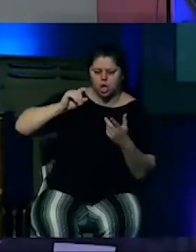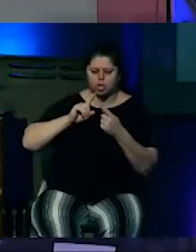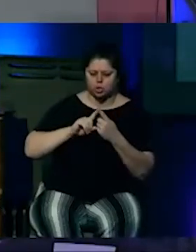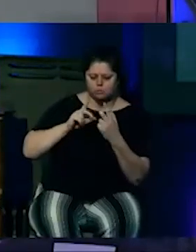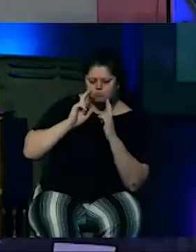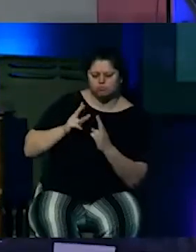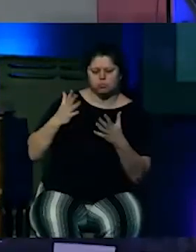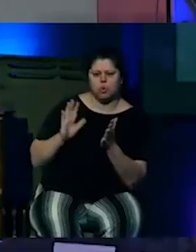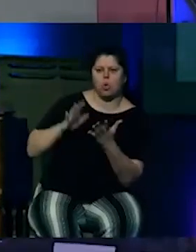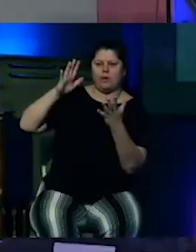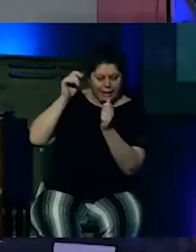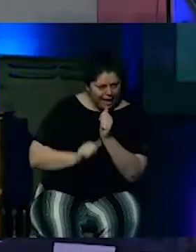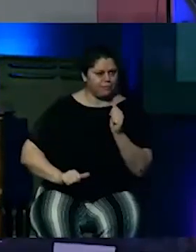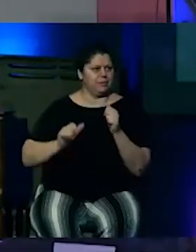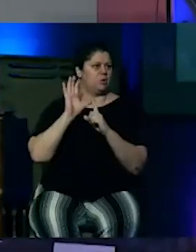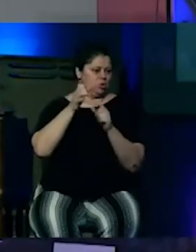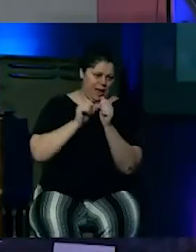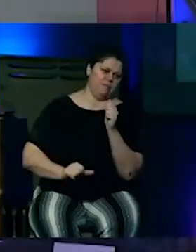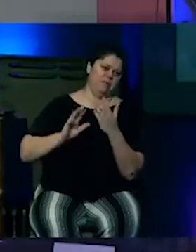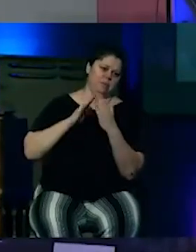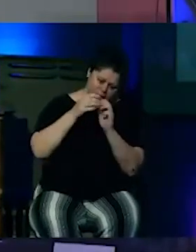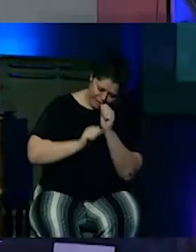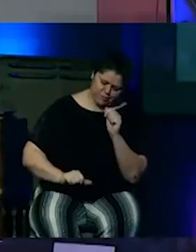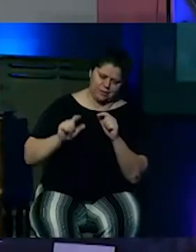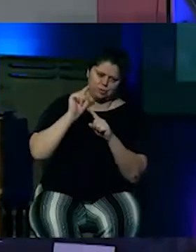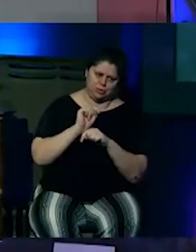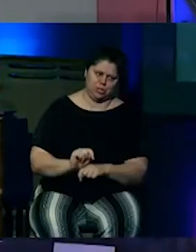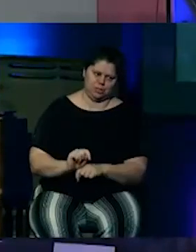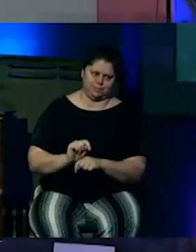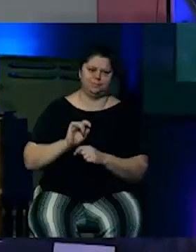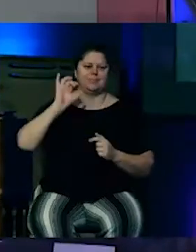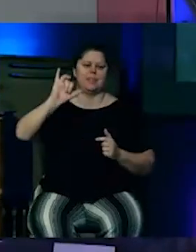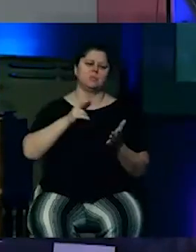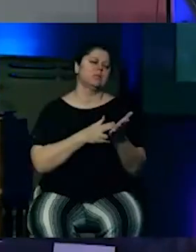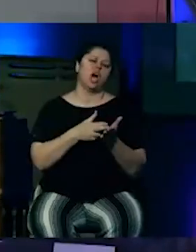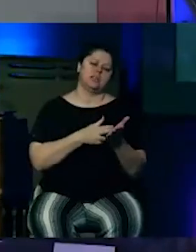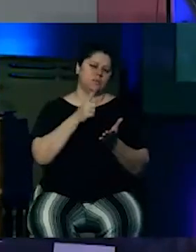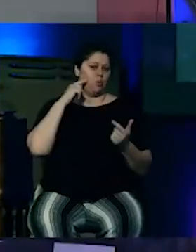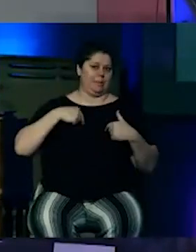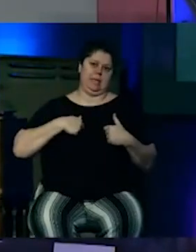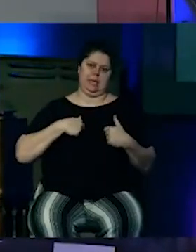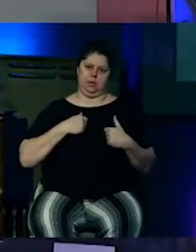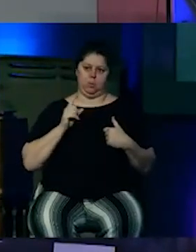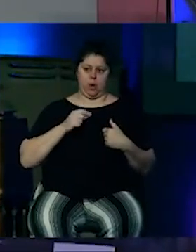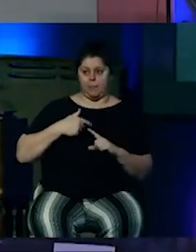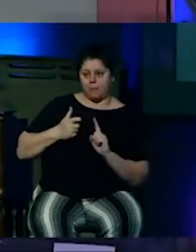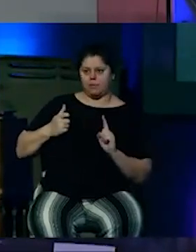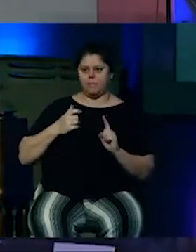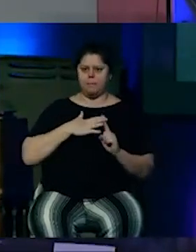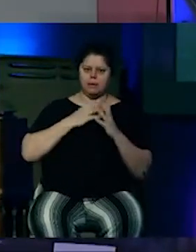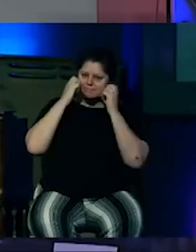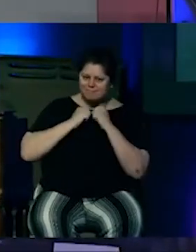in every community, and every tradition. For me, this is what's honest about who I am and where I come from and the kind of music that I really